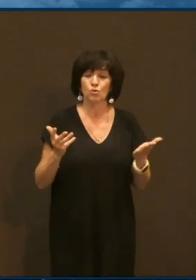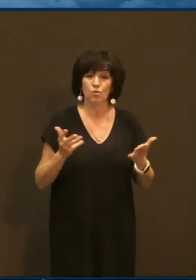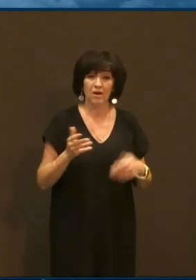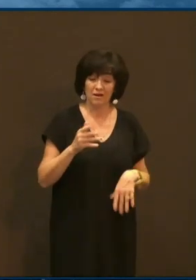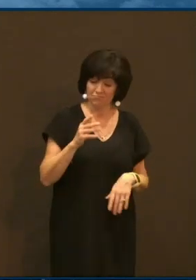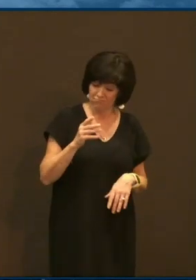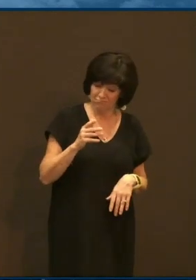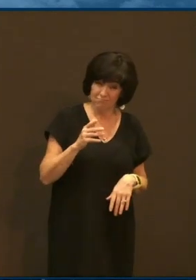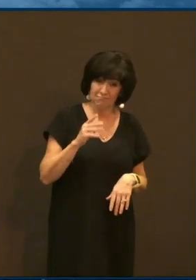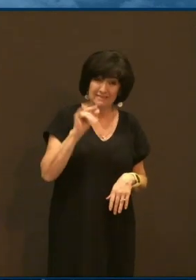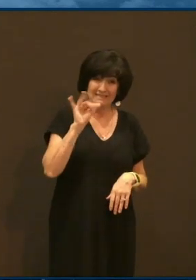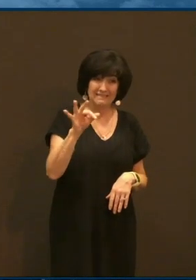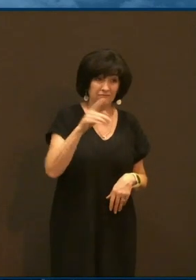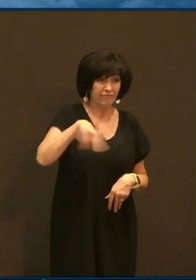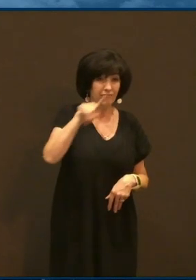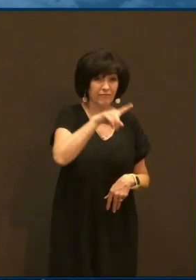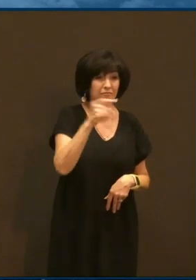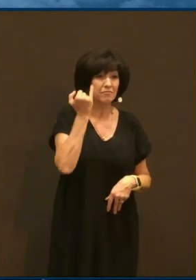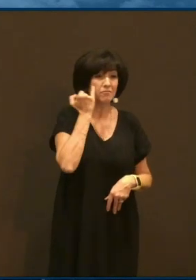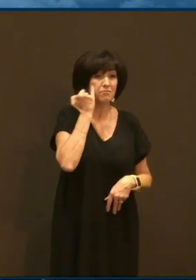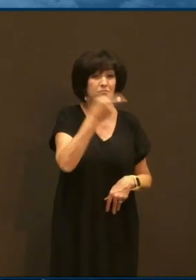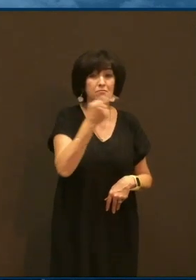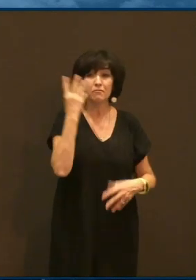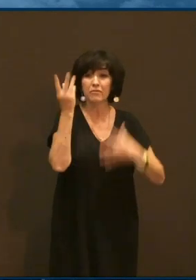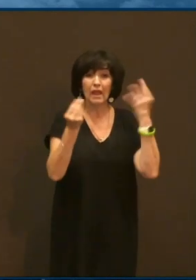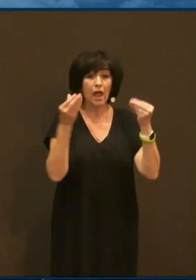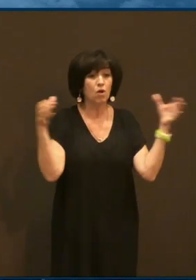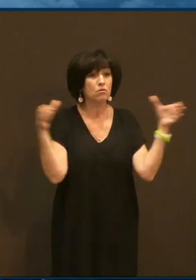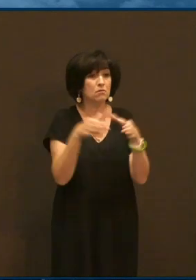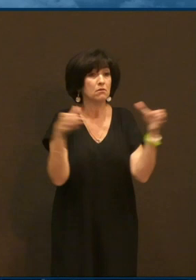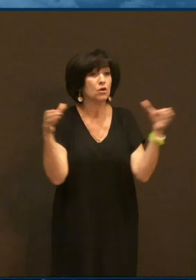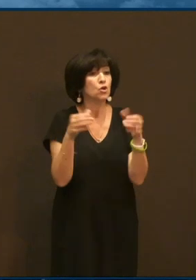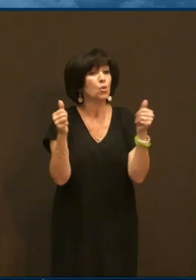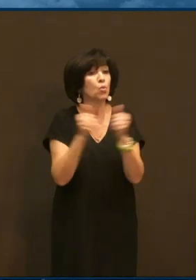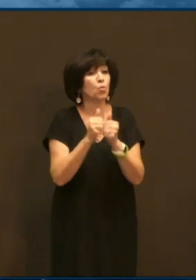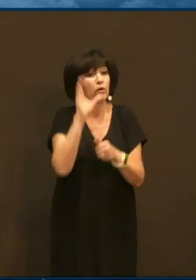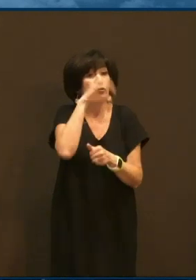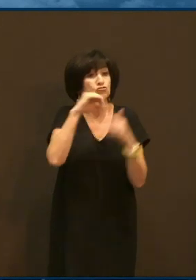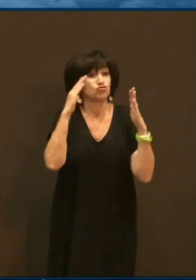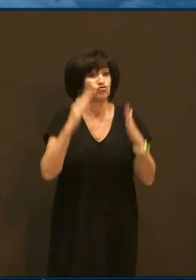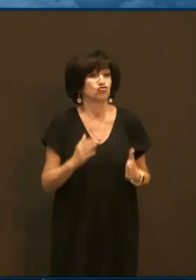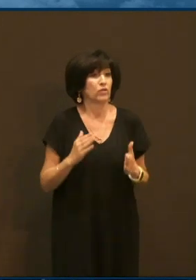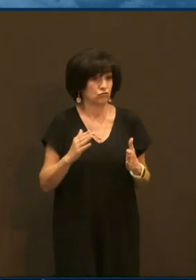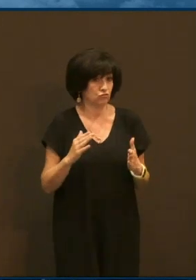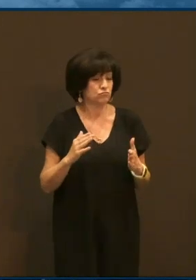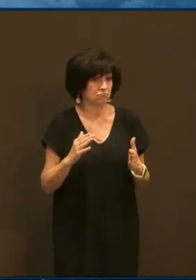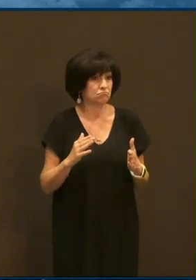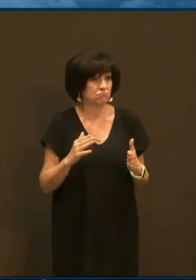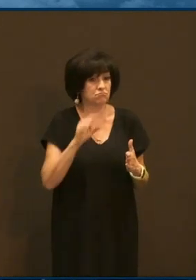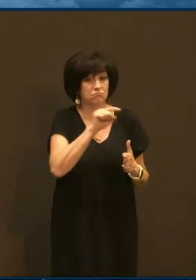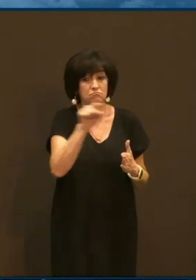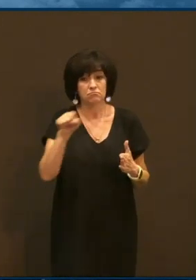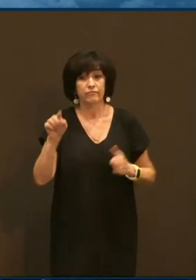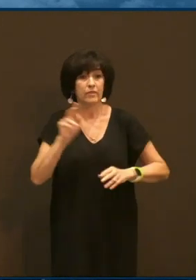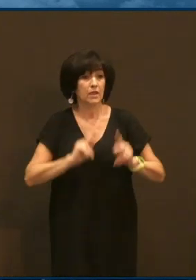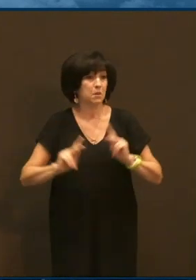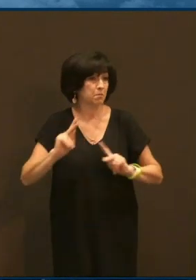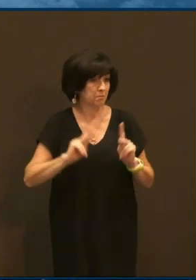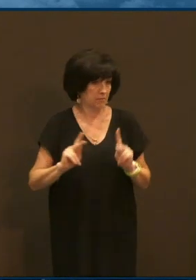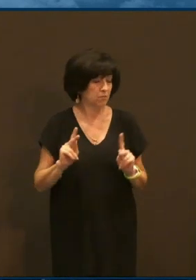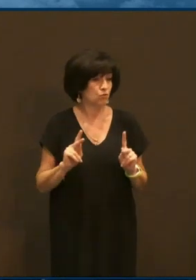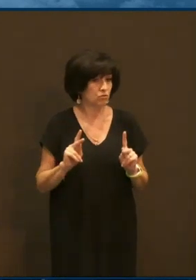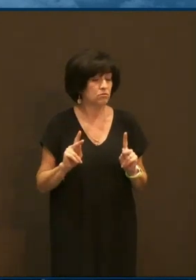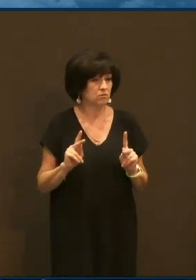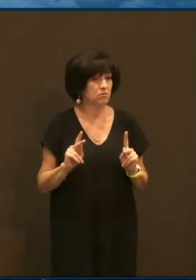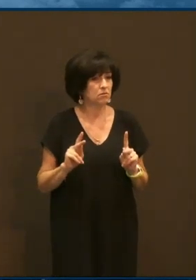with strangers in large group gatherings, you are putting yourself at risk. Now, you can decrease that risk, of